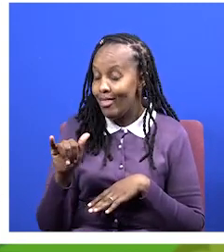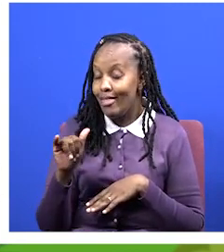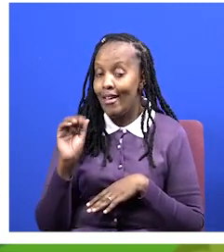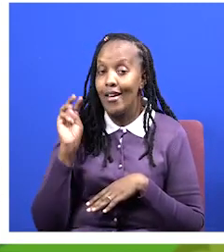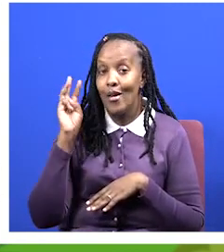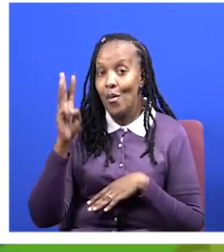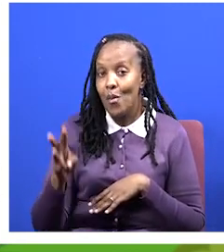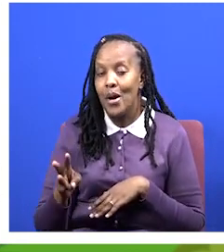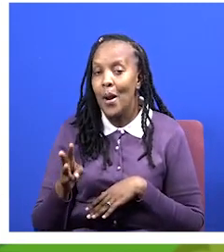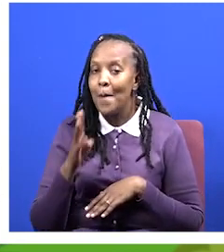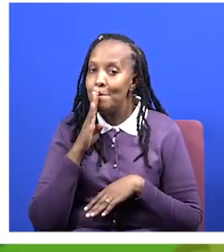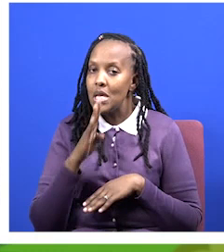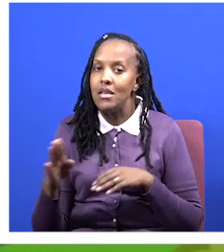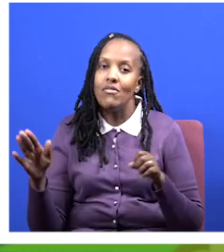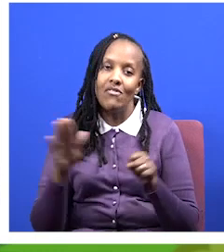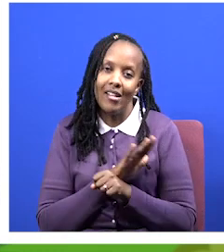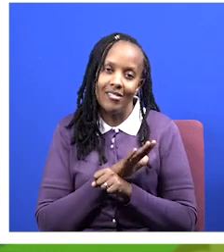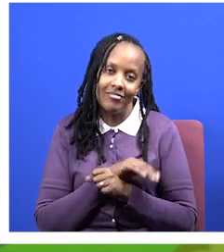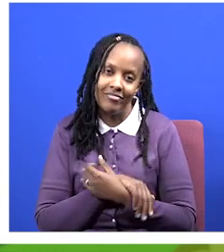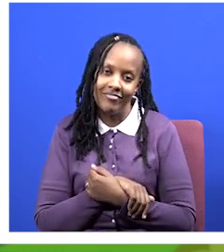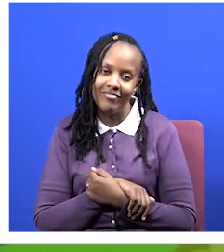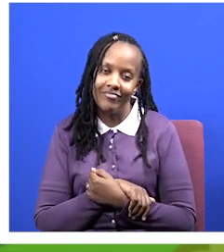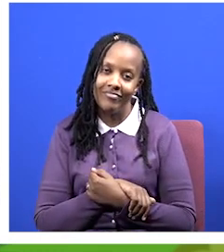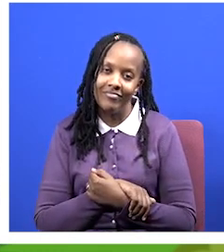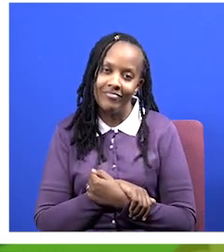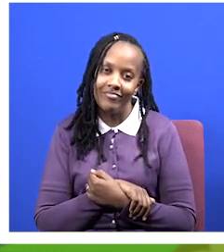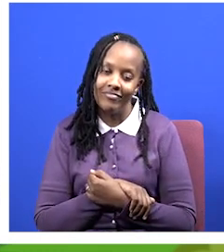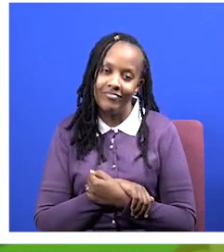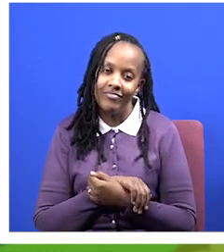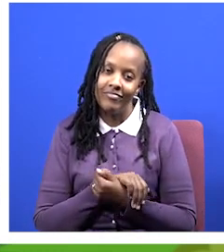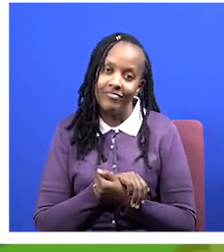they shall be filled.